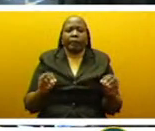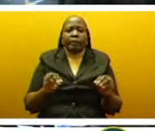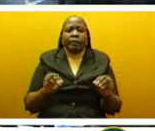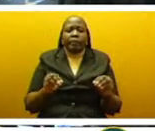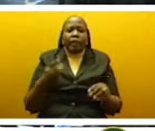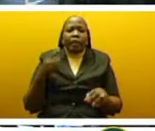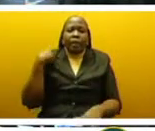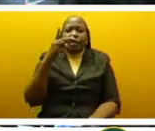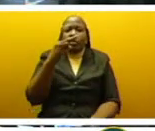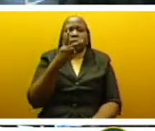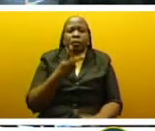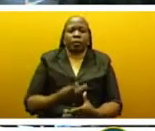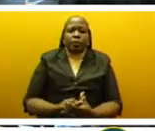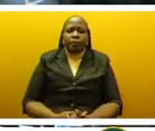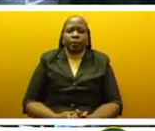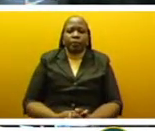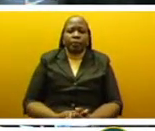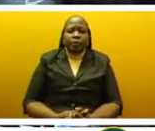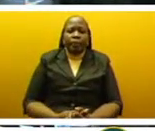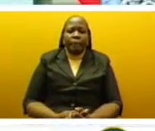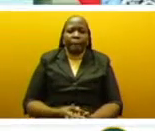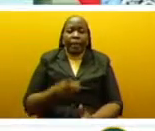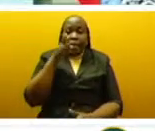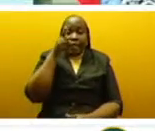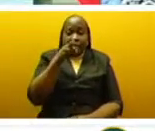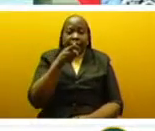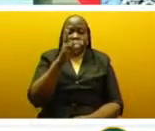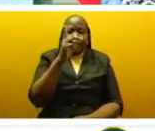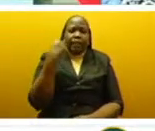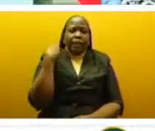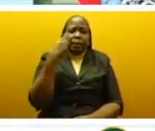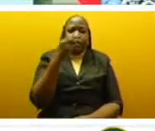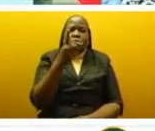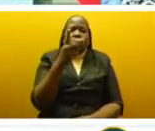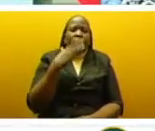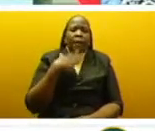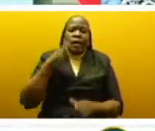Secondly, and this would be my last point,